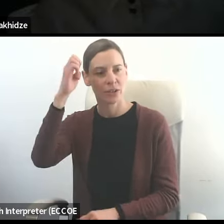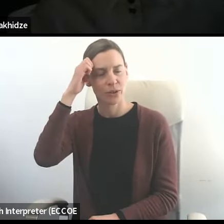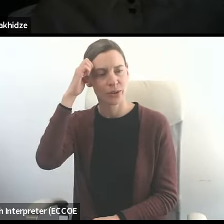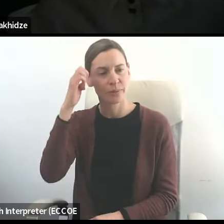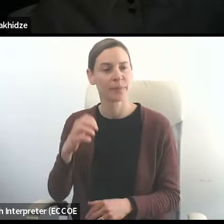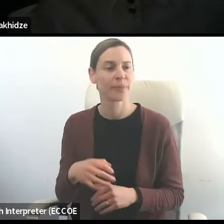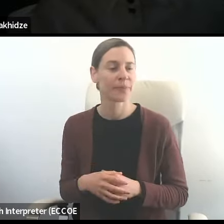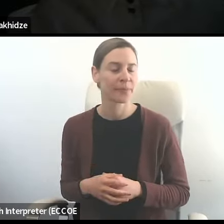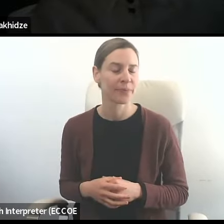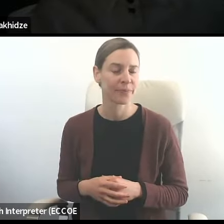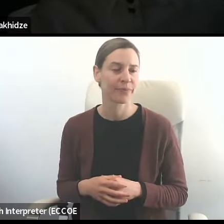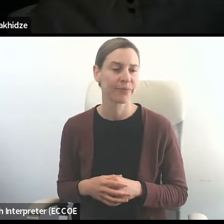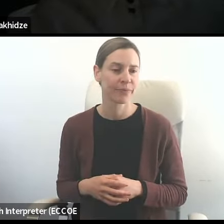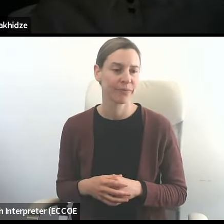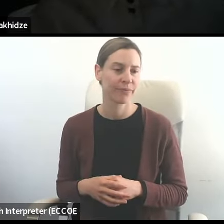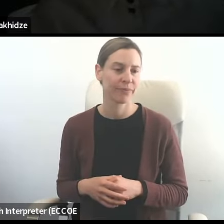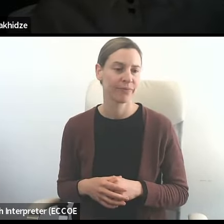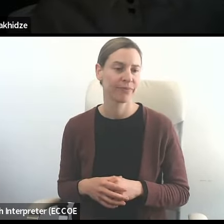it has